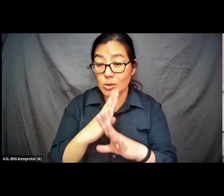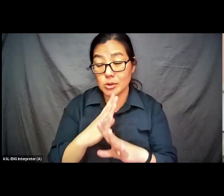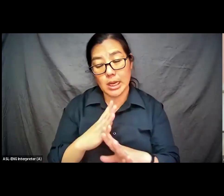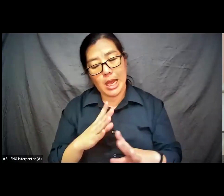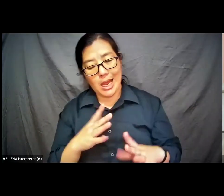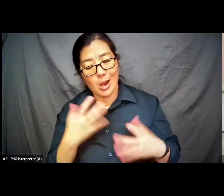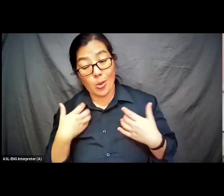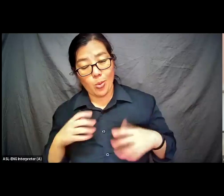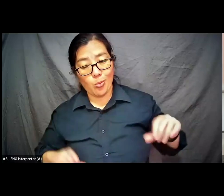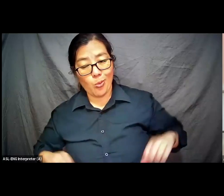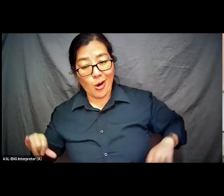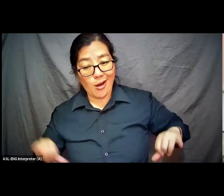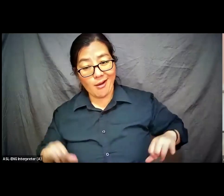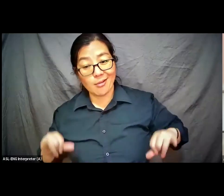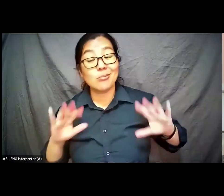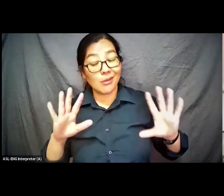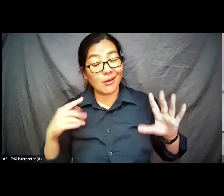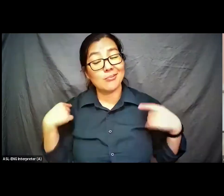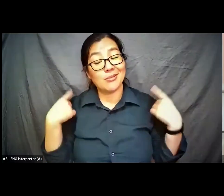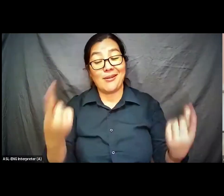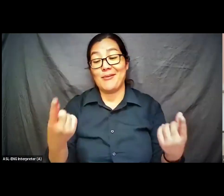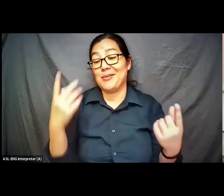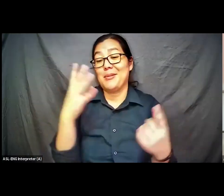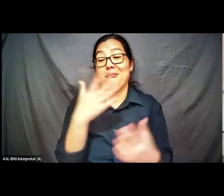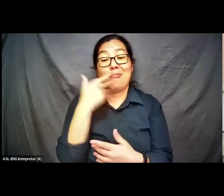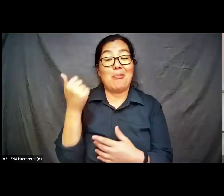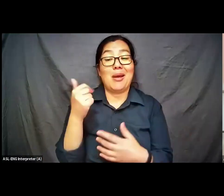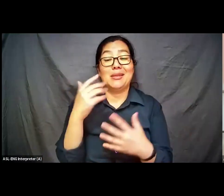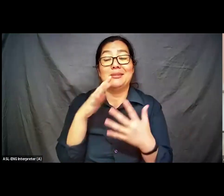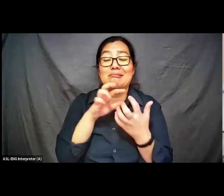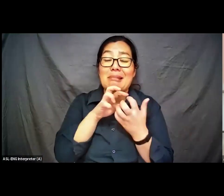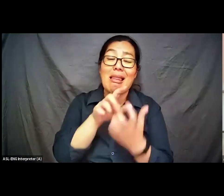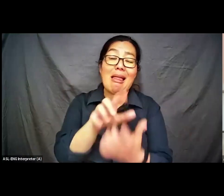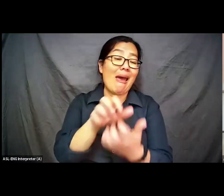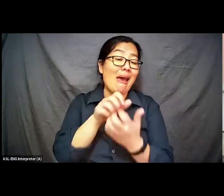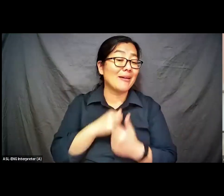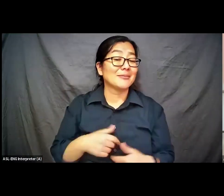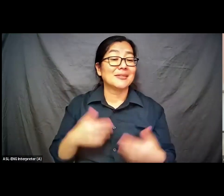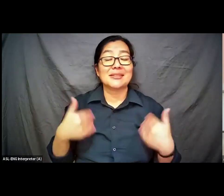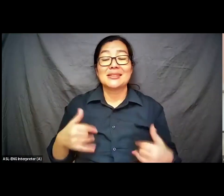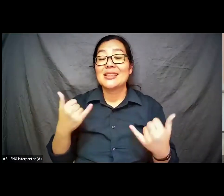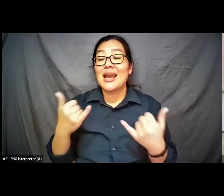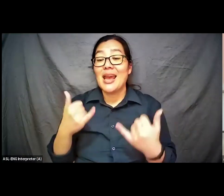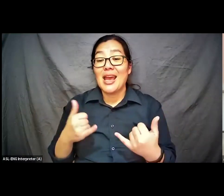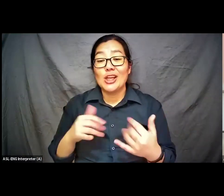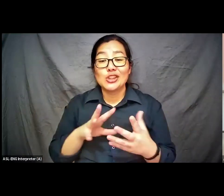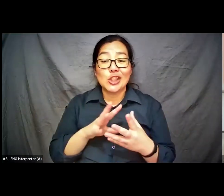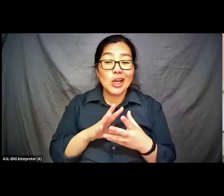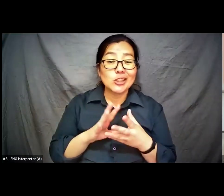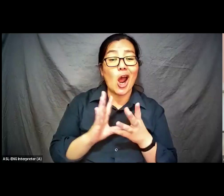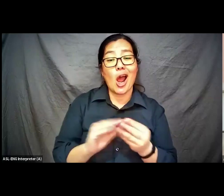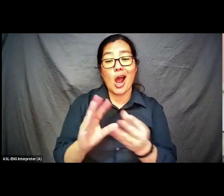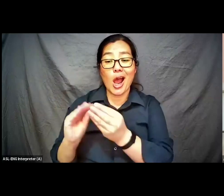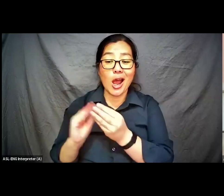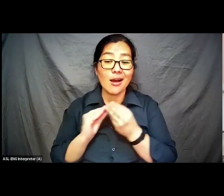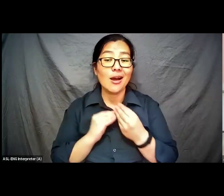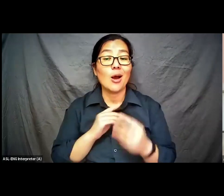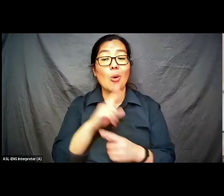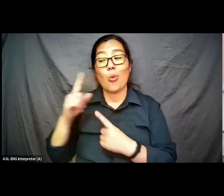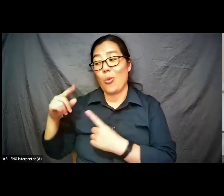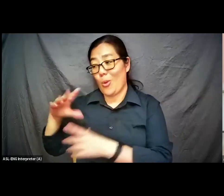because I just didn't feel like that was my identity. But being in this cohort and being a part of the fellowship kind